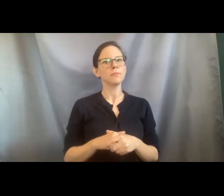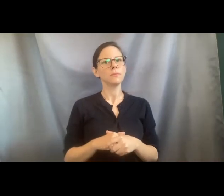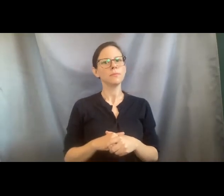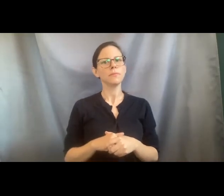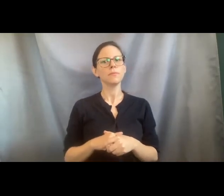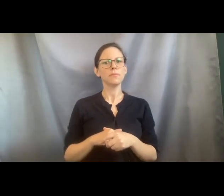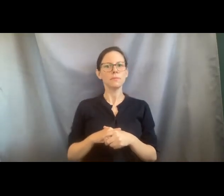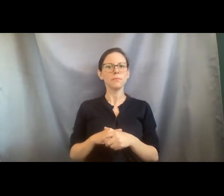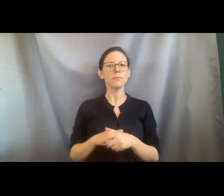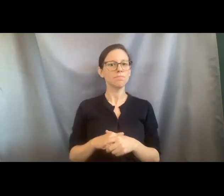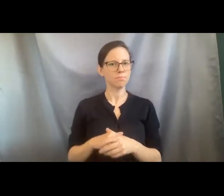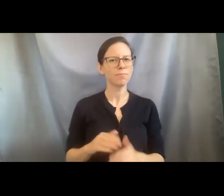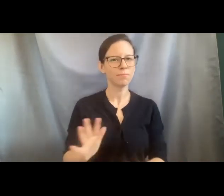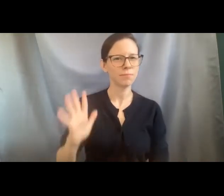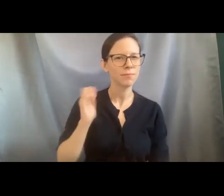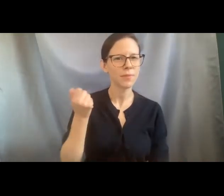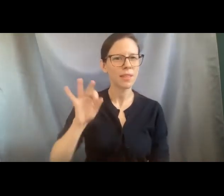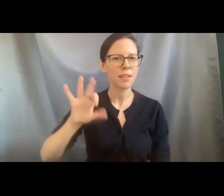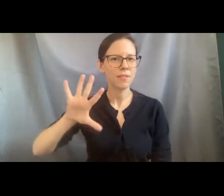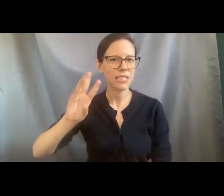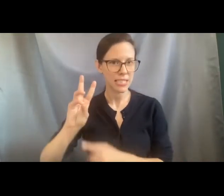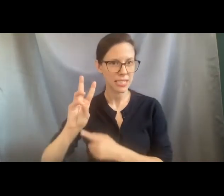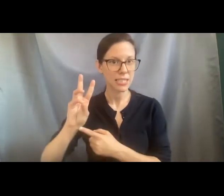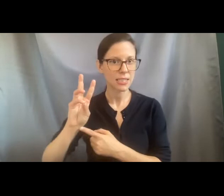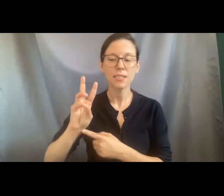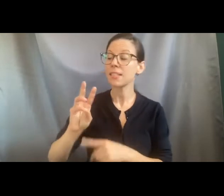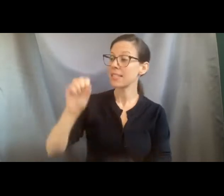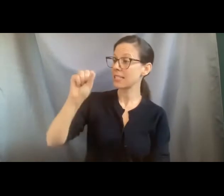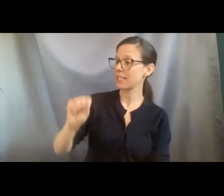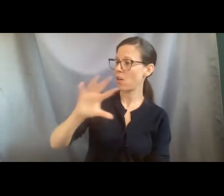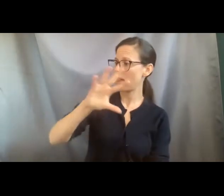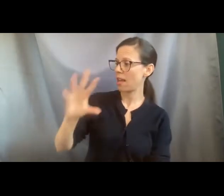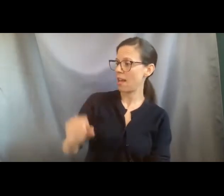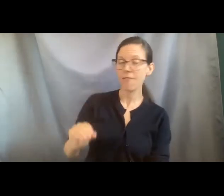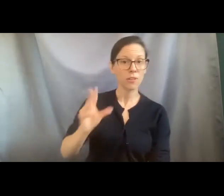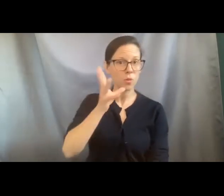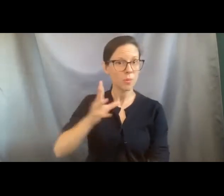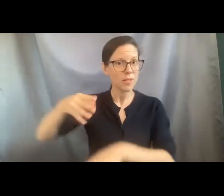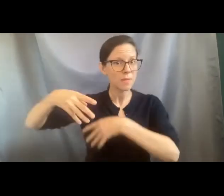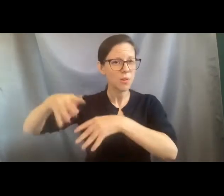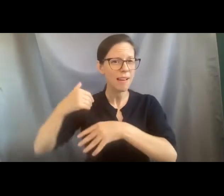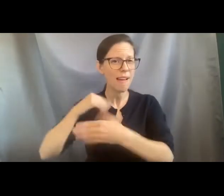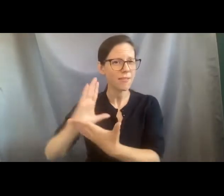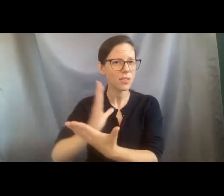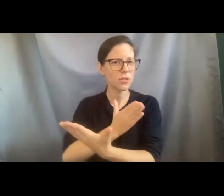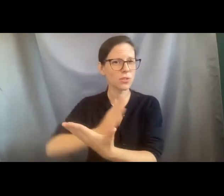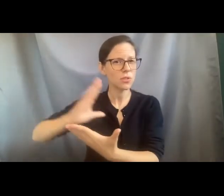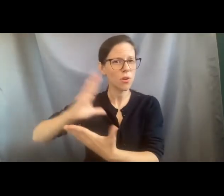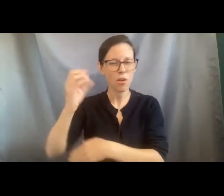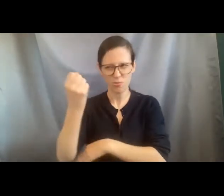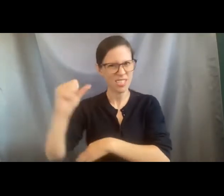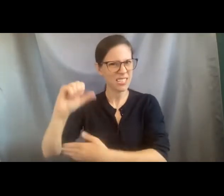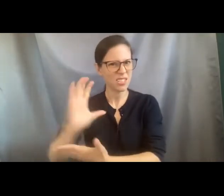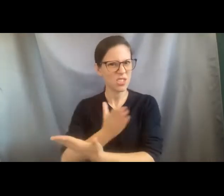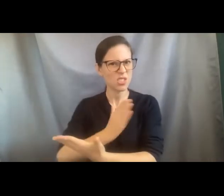of the 1956 South African Women's March resistance song that says, "When you strike a